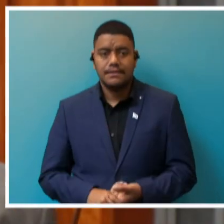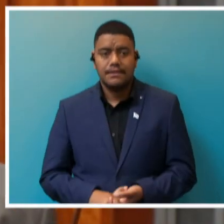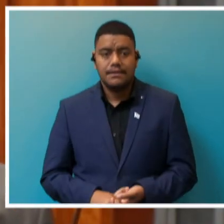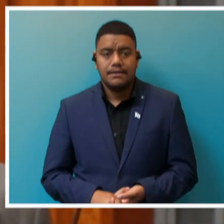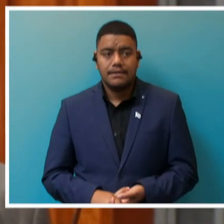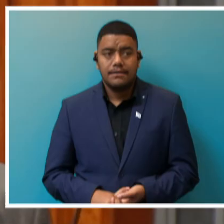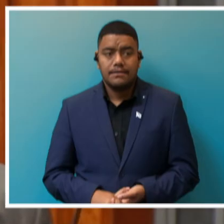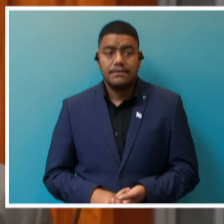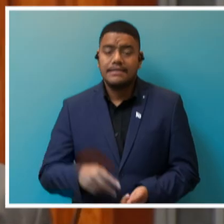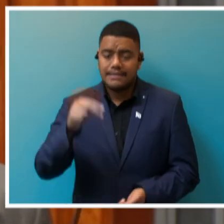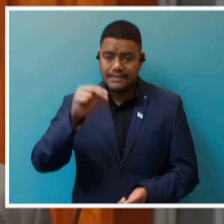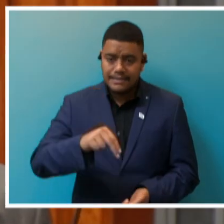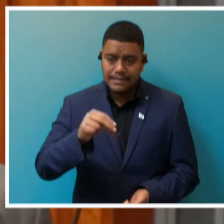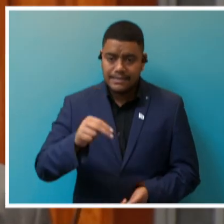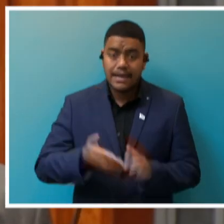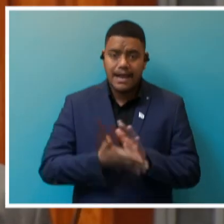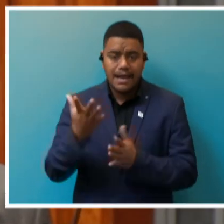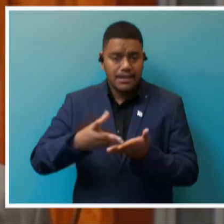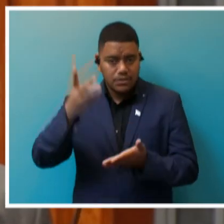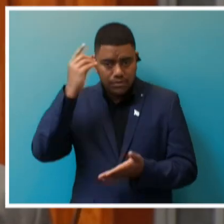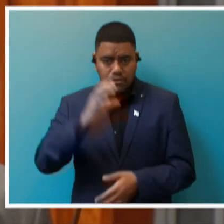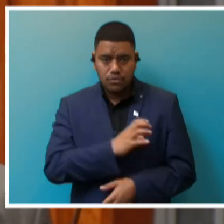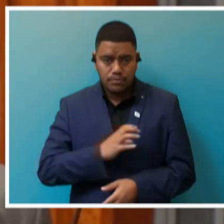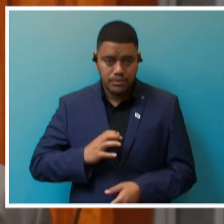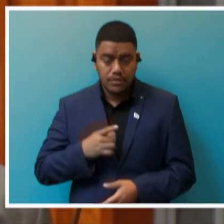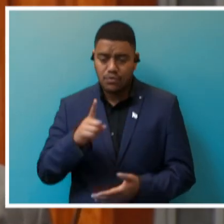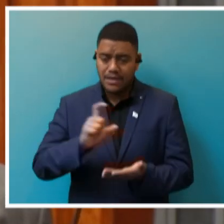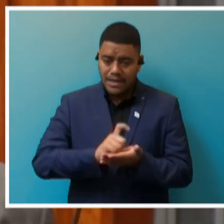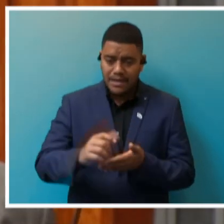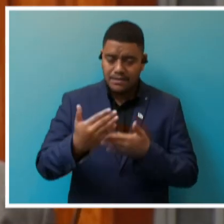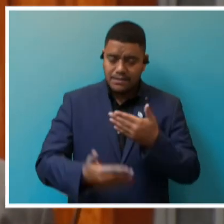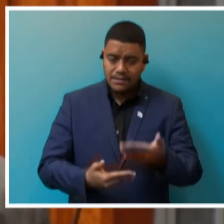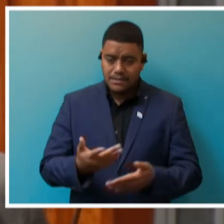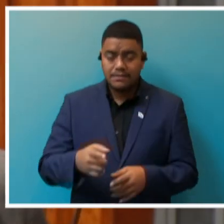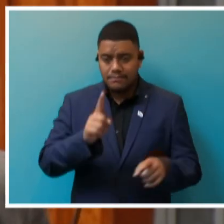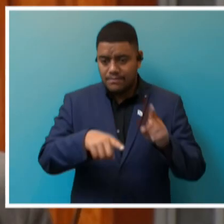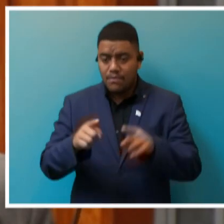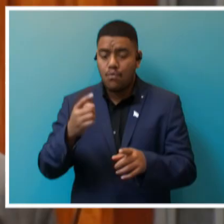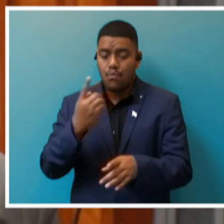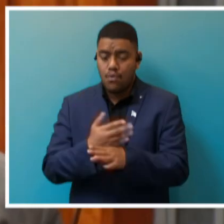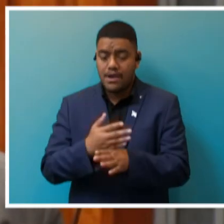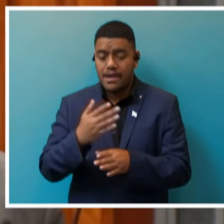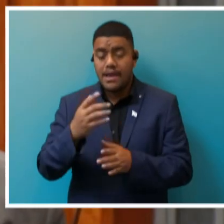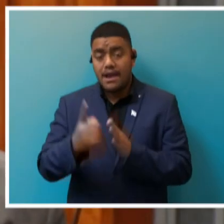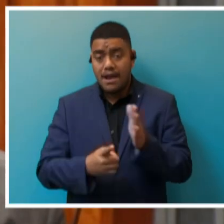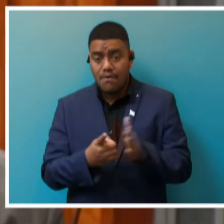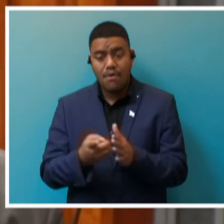would require the Higher Education Commission to verify the individual working hours of all academic